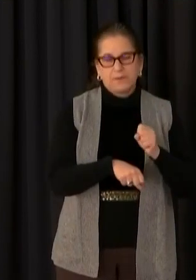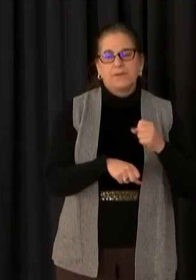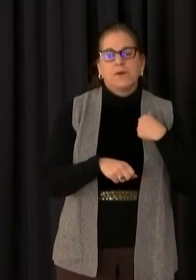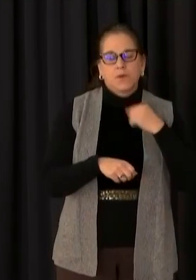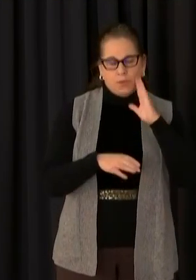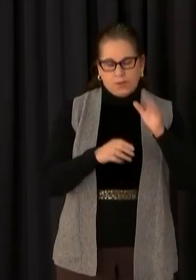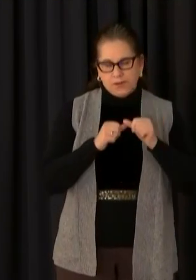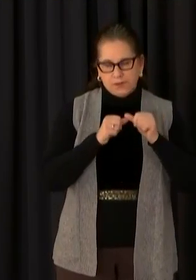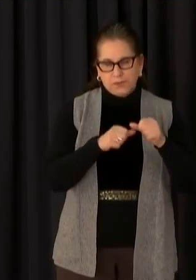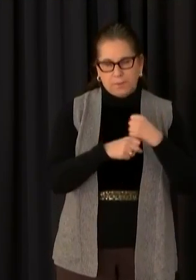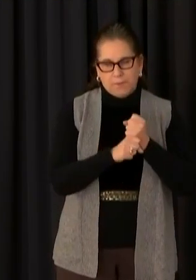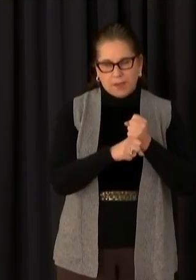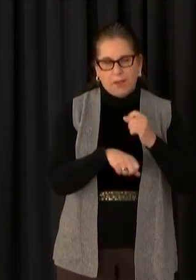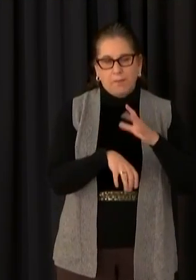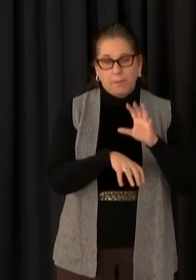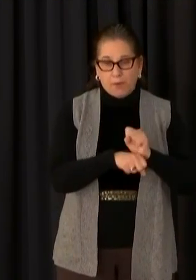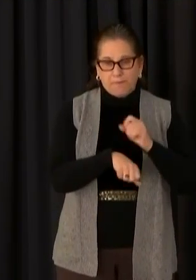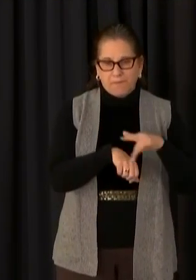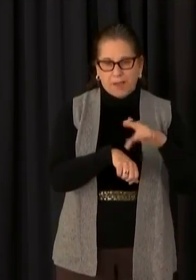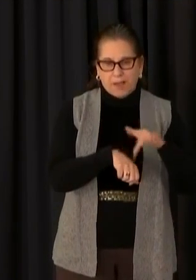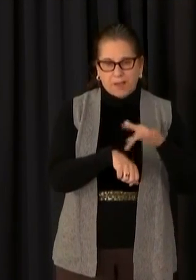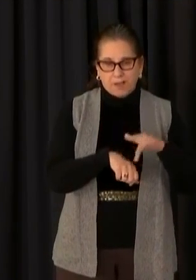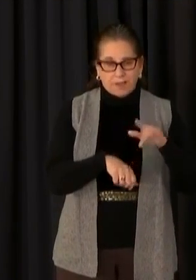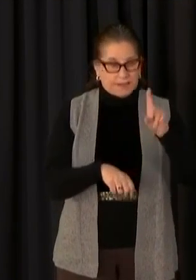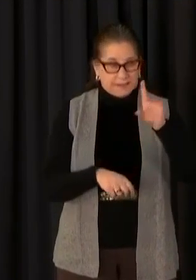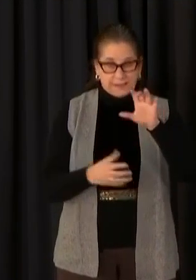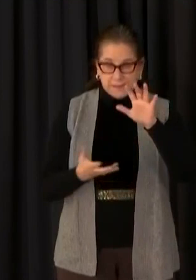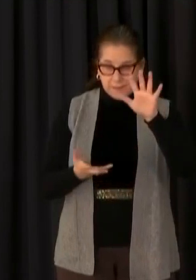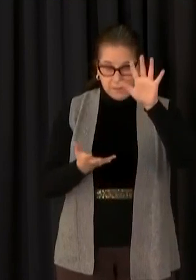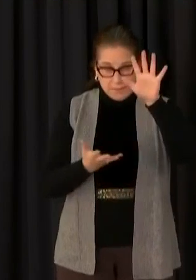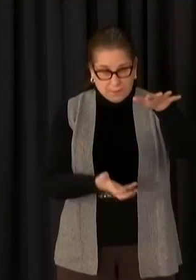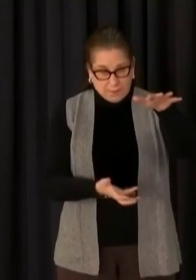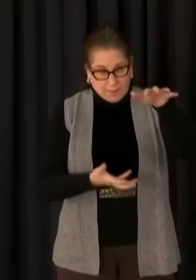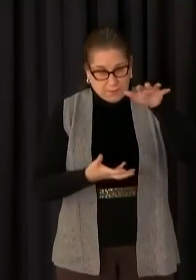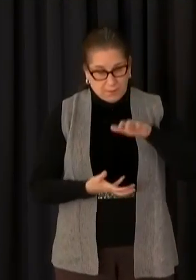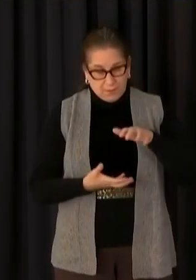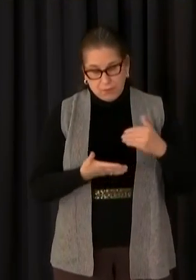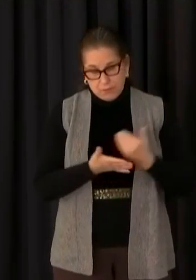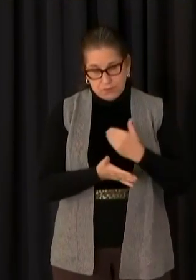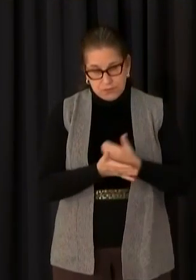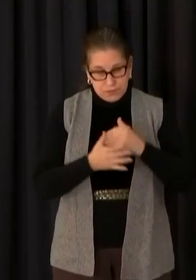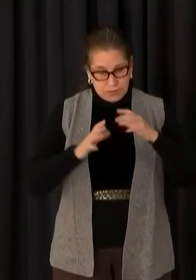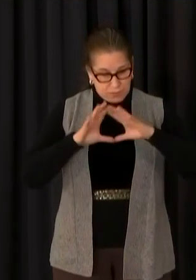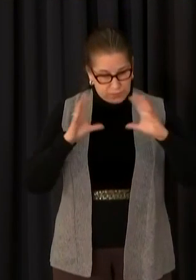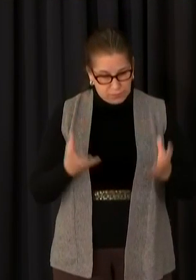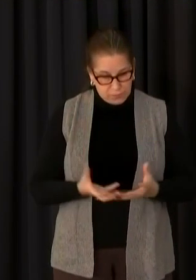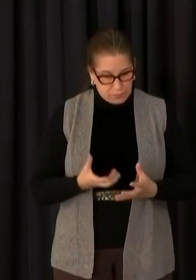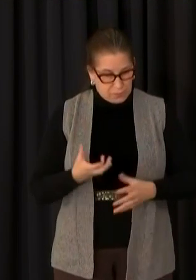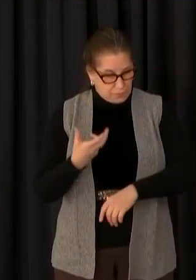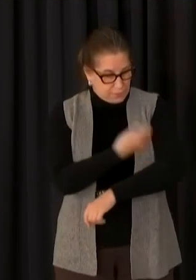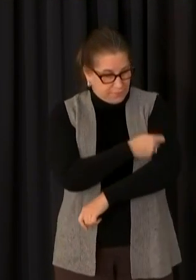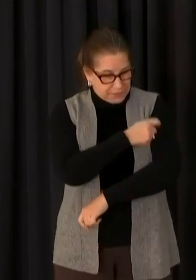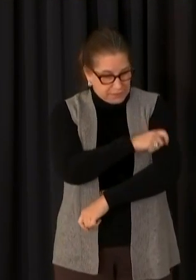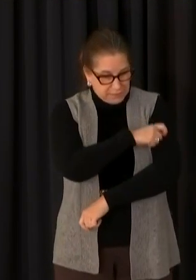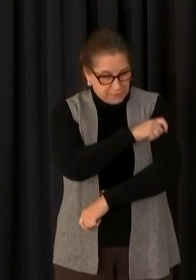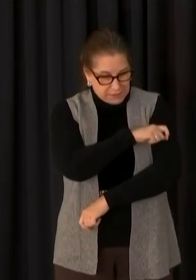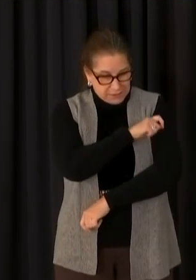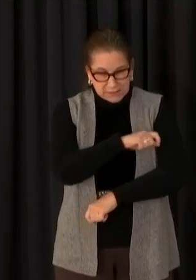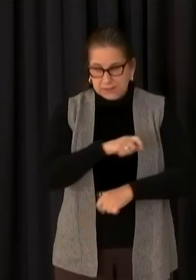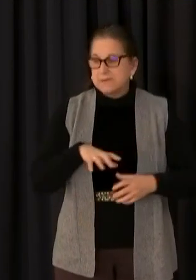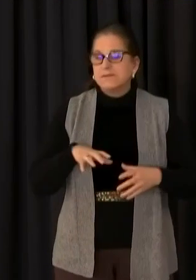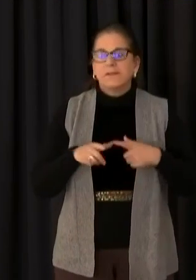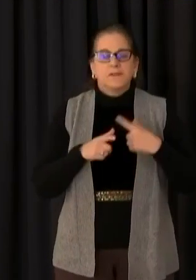making appointments as the district receives doses from the federal government. Dr. Nesbitt